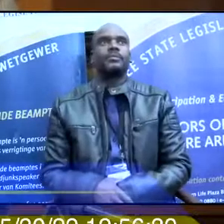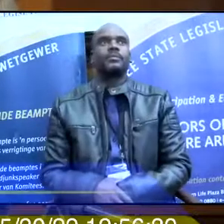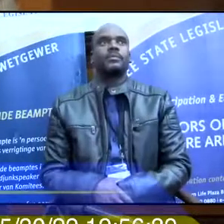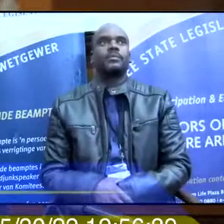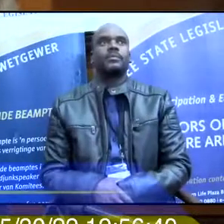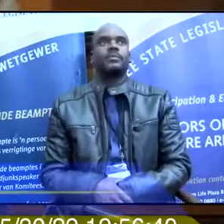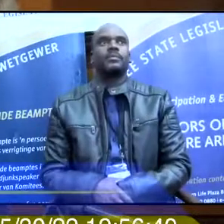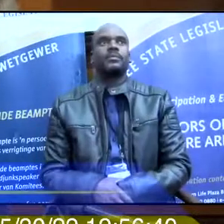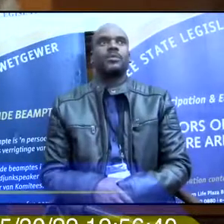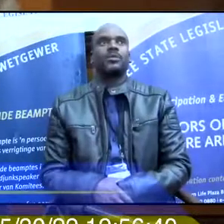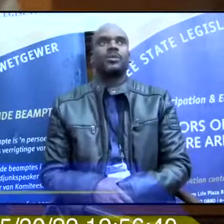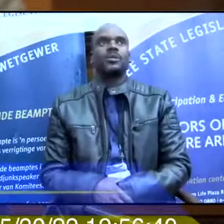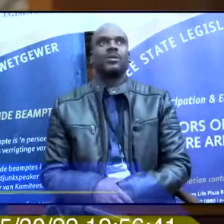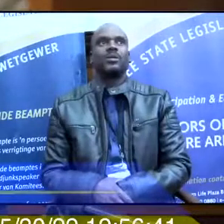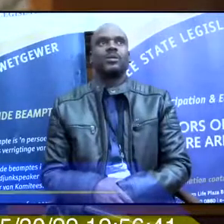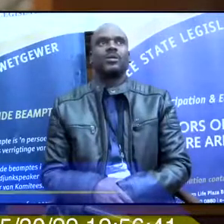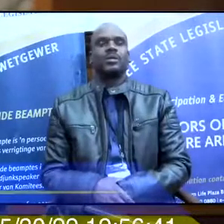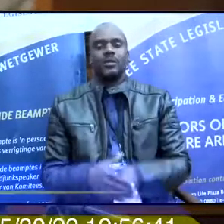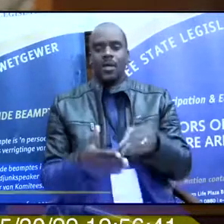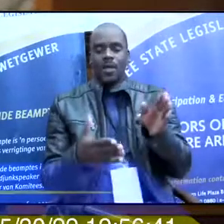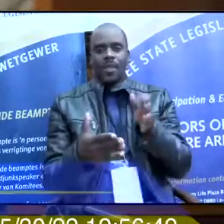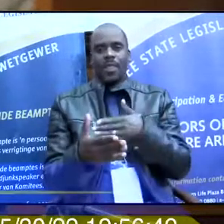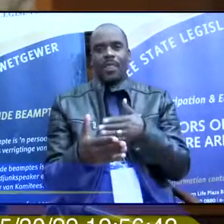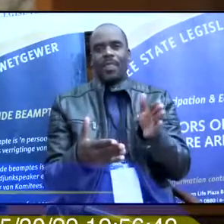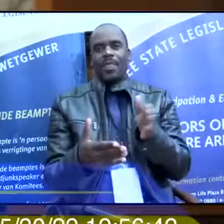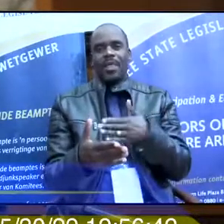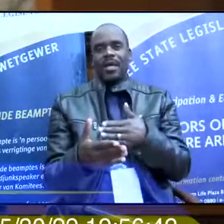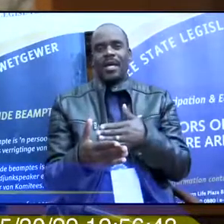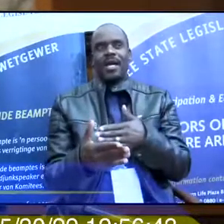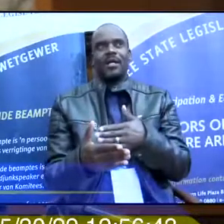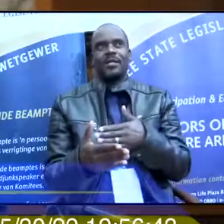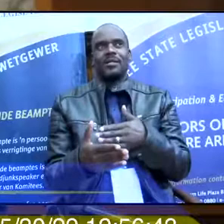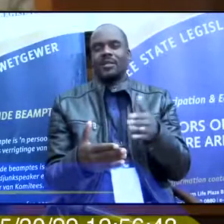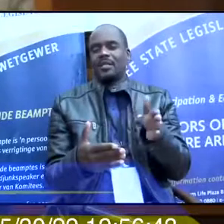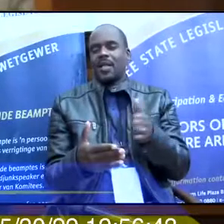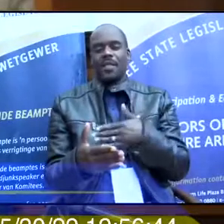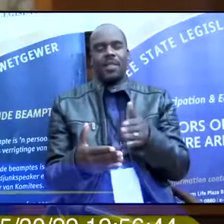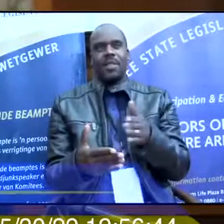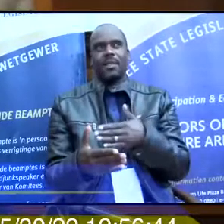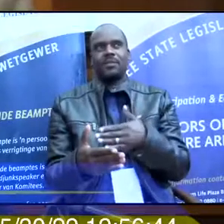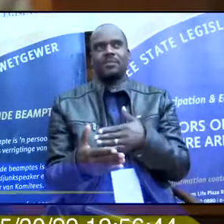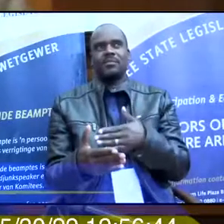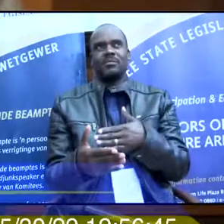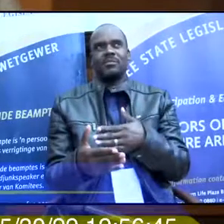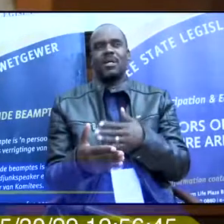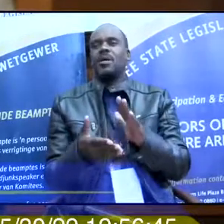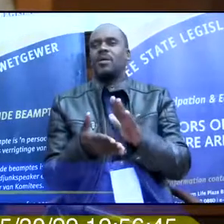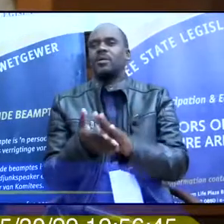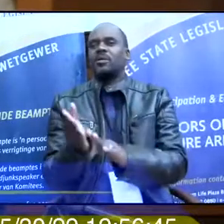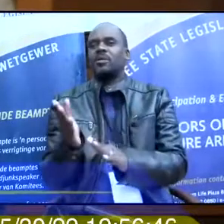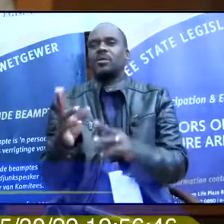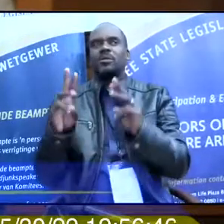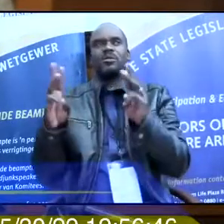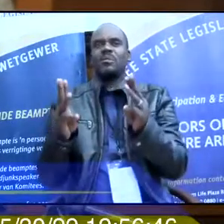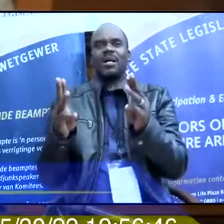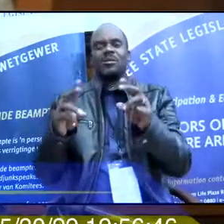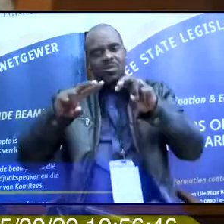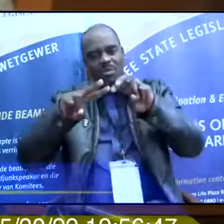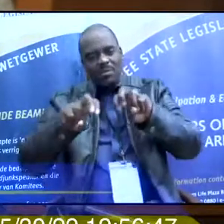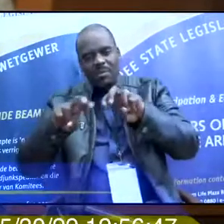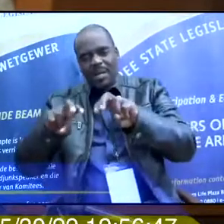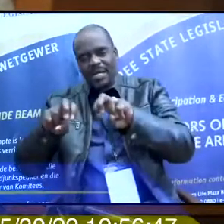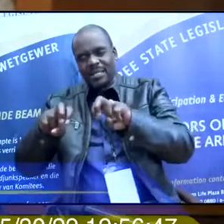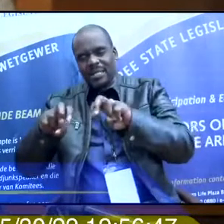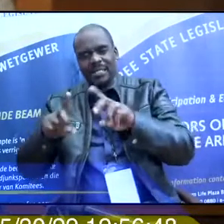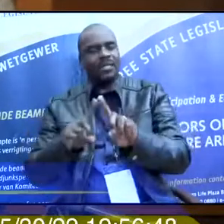there's none implementation of section 106 reports by court they send people to go and investigate when